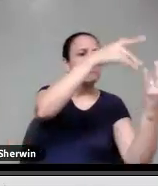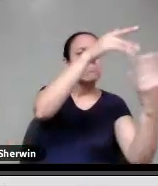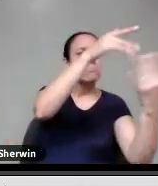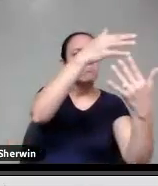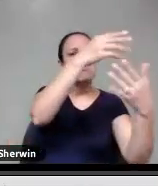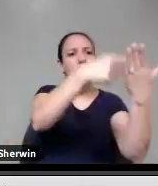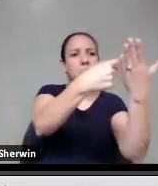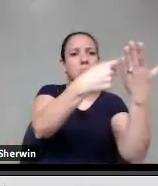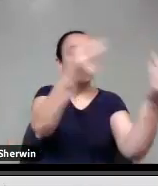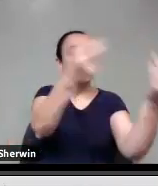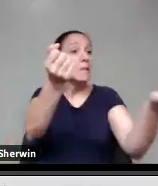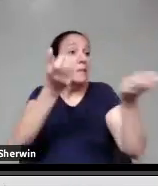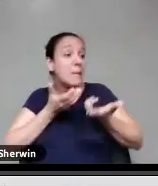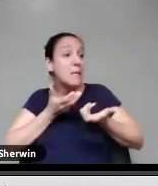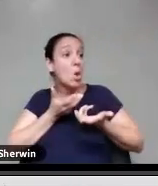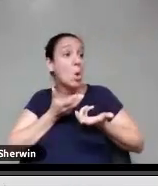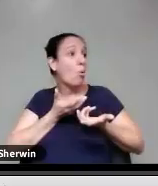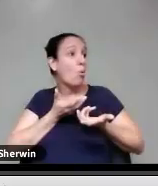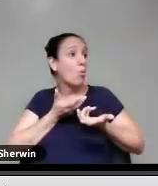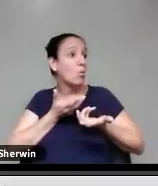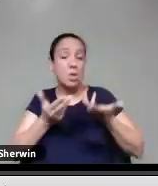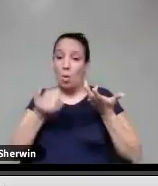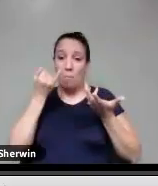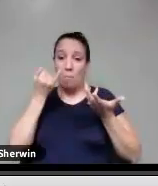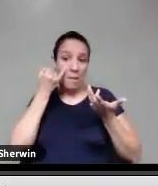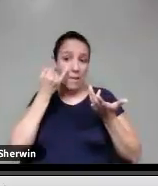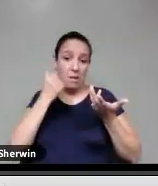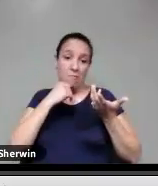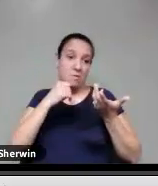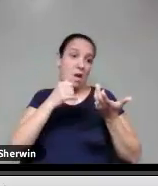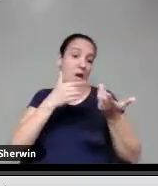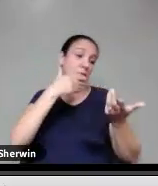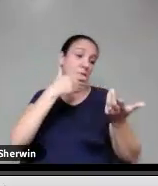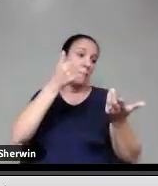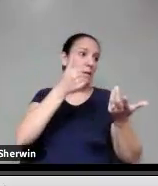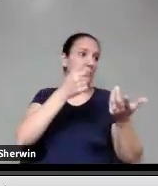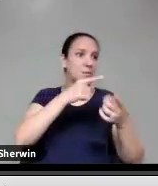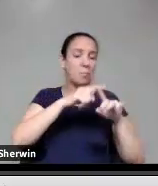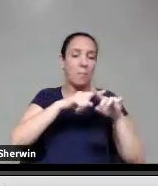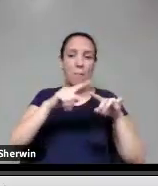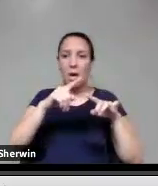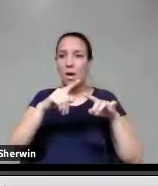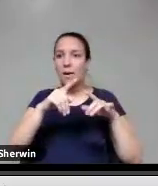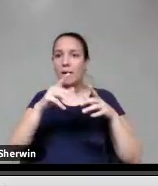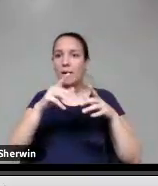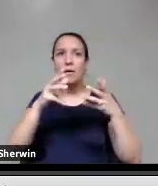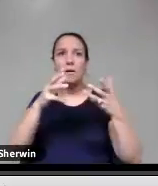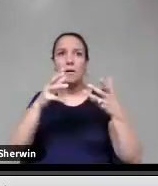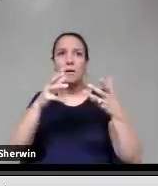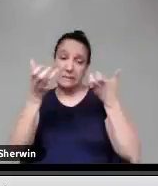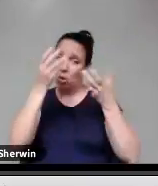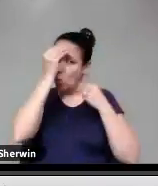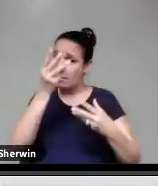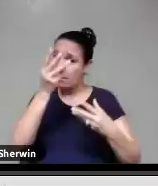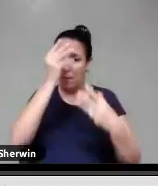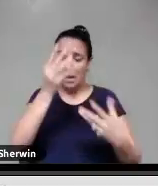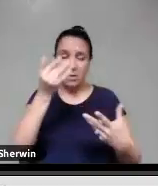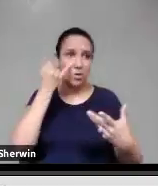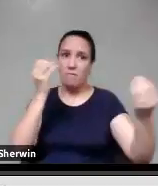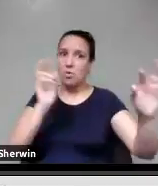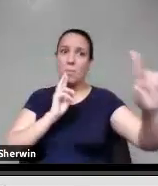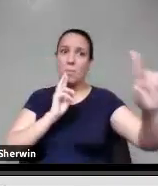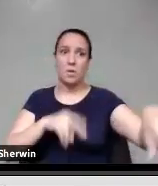mean we'll be able to do it, but at least we have some ideas to draw from. Try that. Ask another question or two. If nobody's responding, say, I